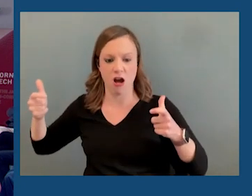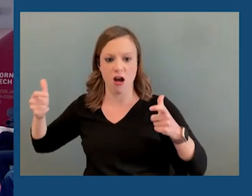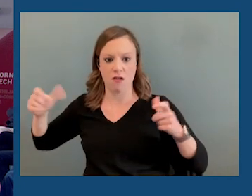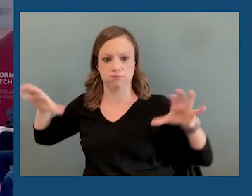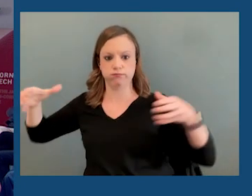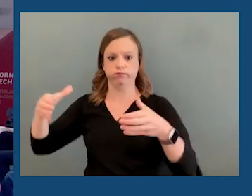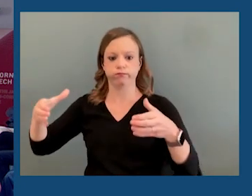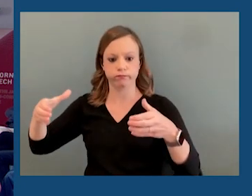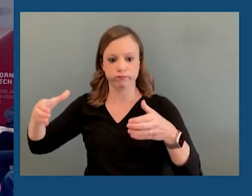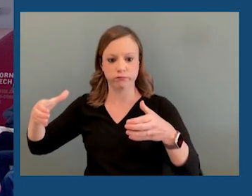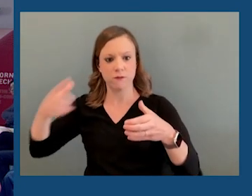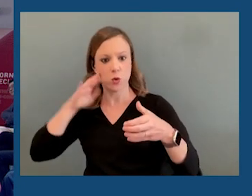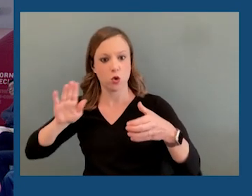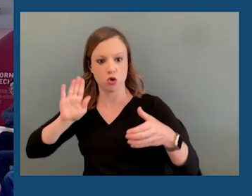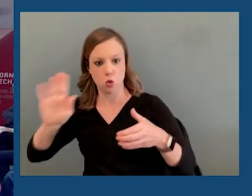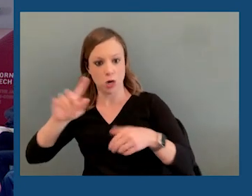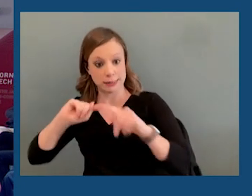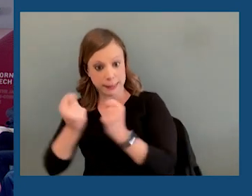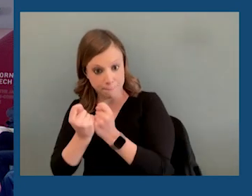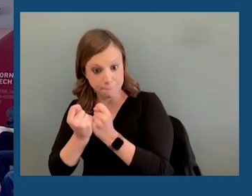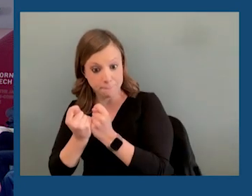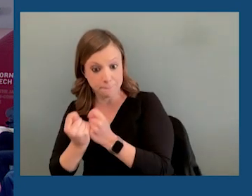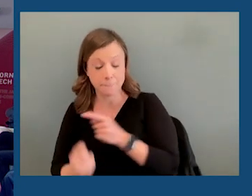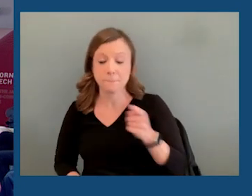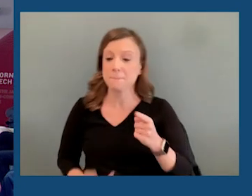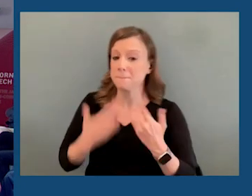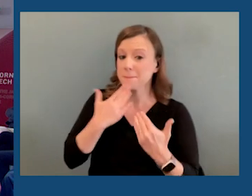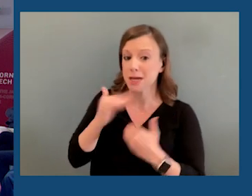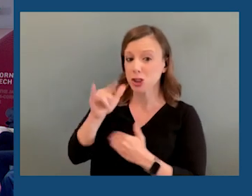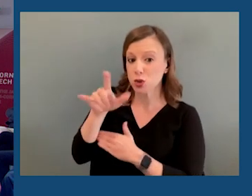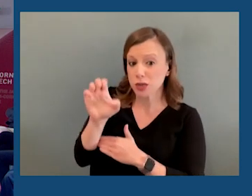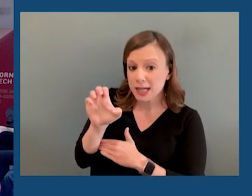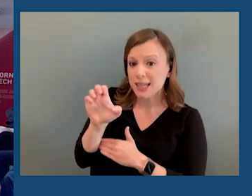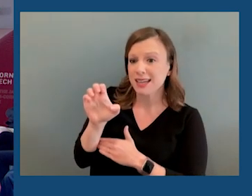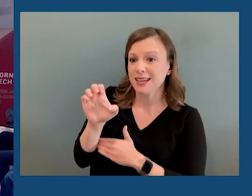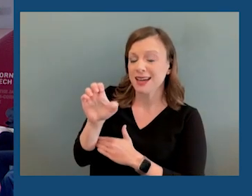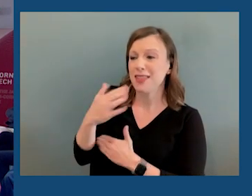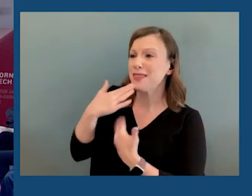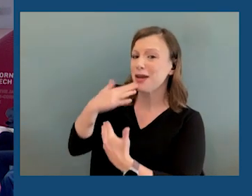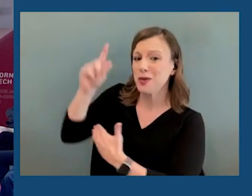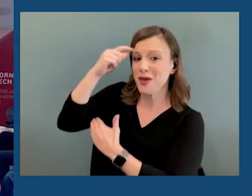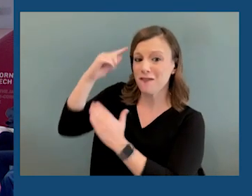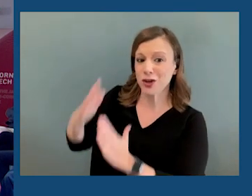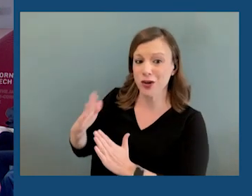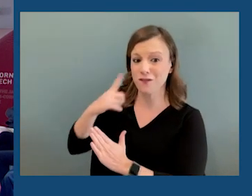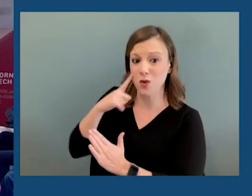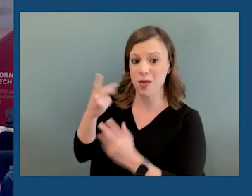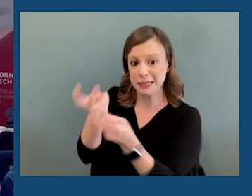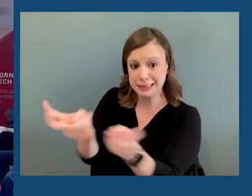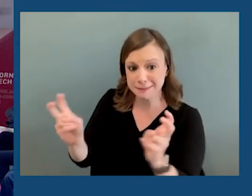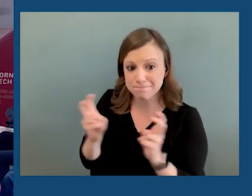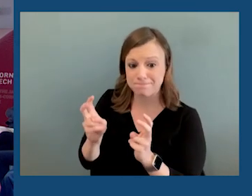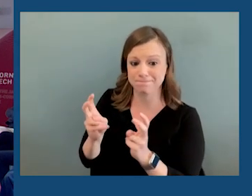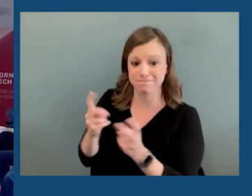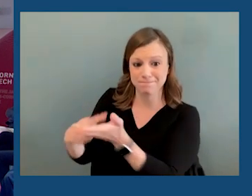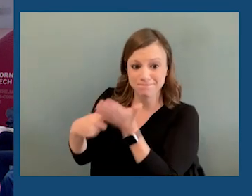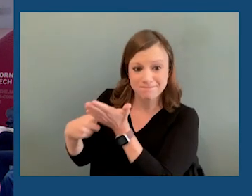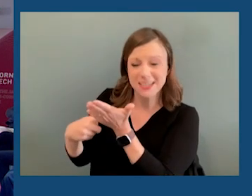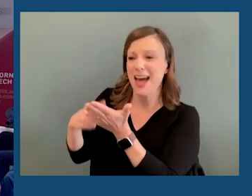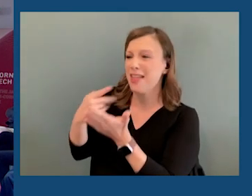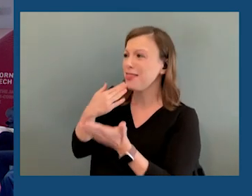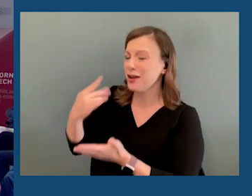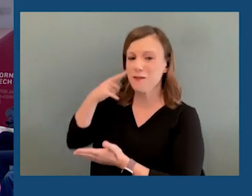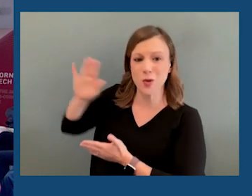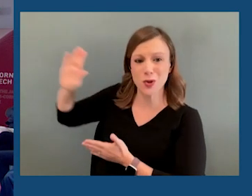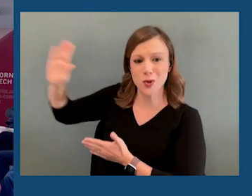you, Julie. First of all, I want to thank you, Governor, for this vision for New York and